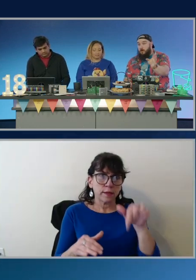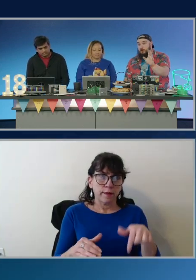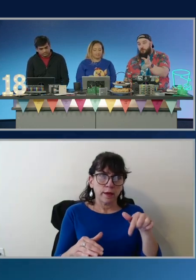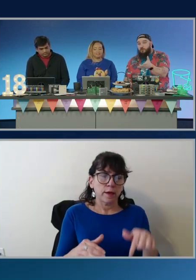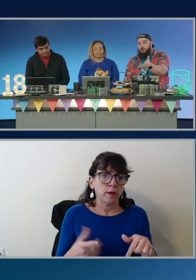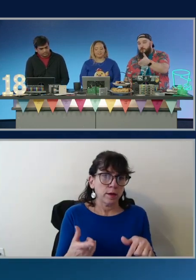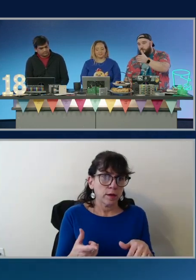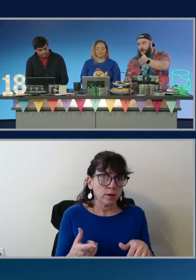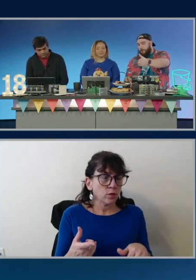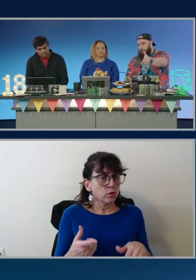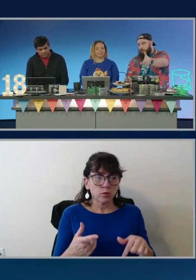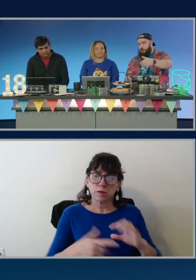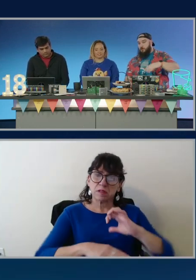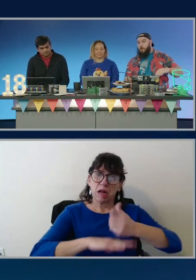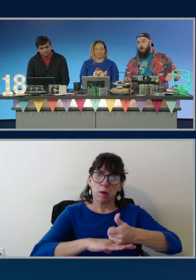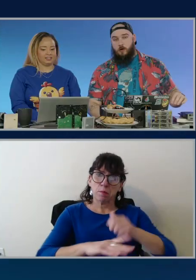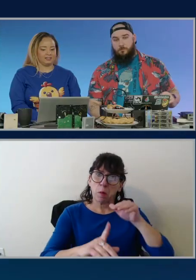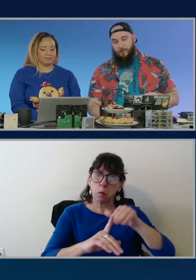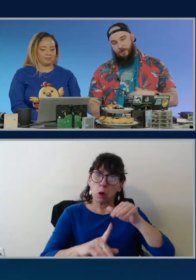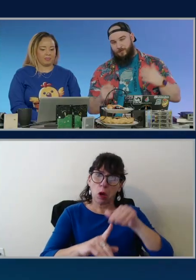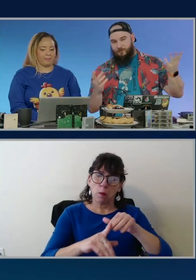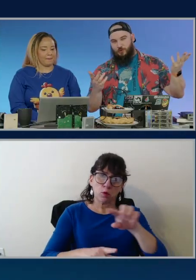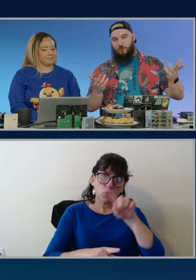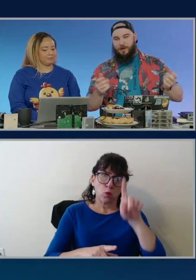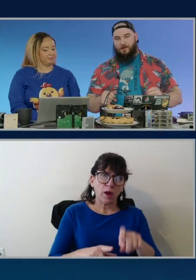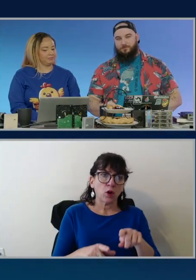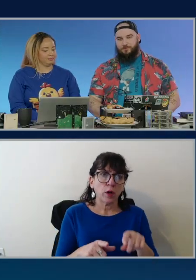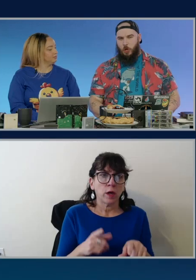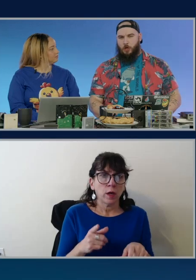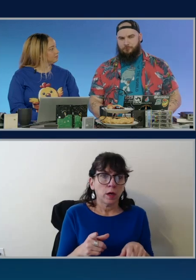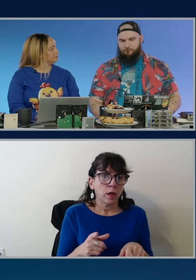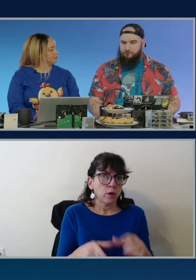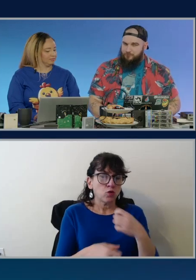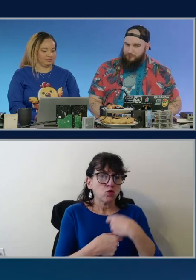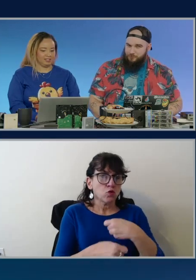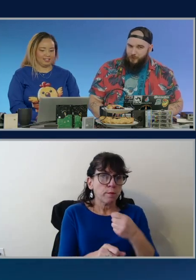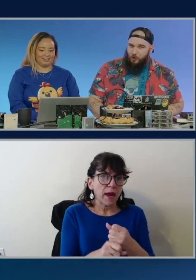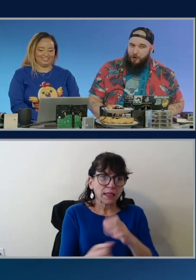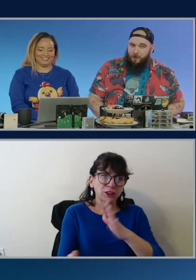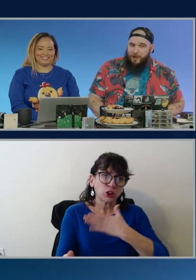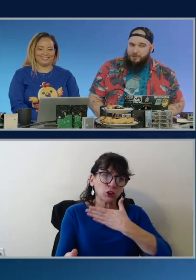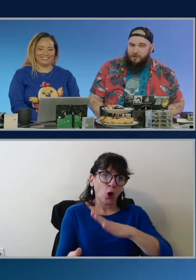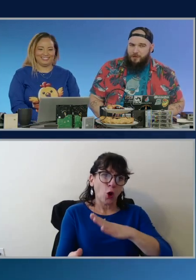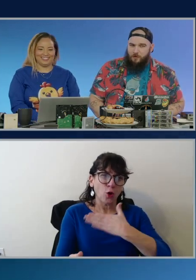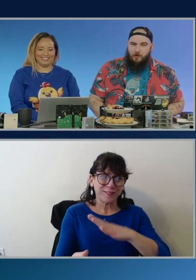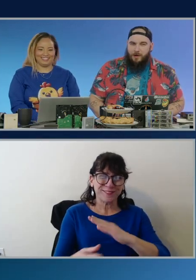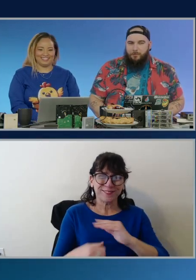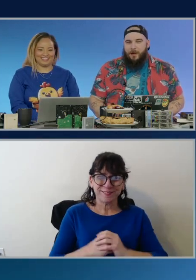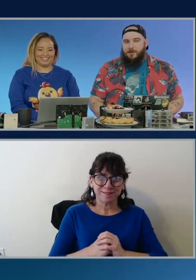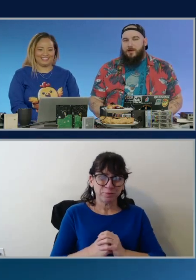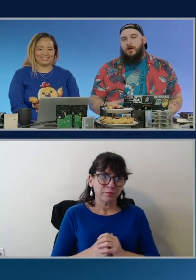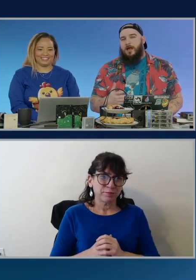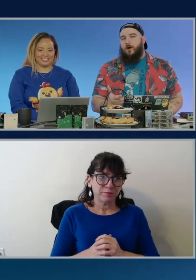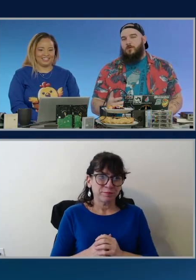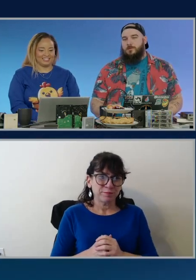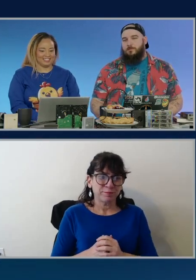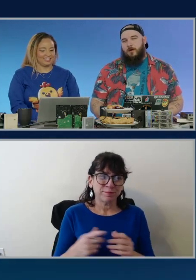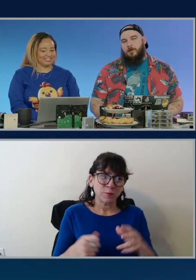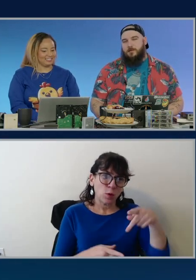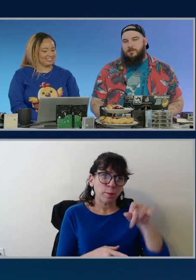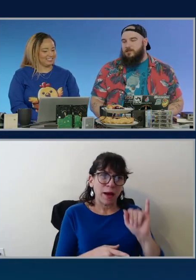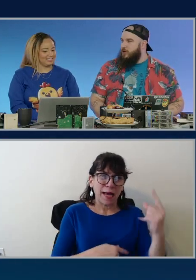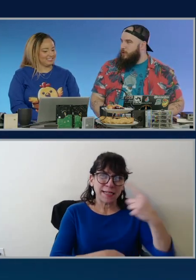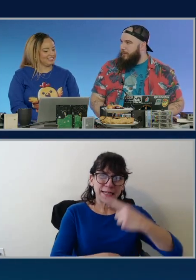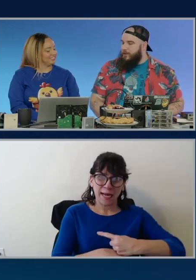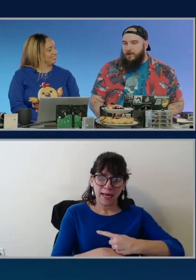a query to the model here to make a song on Amazon or on Pi Day. Now, of course,